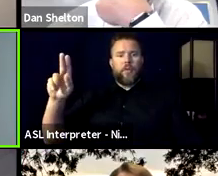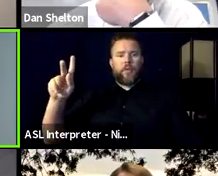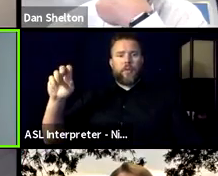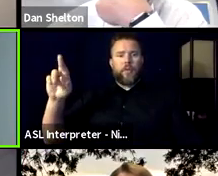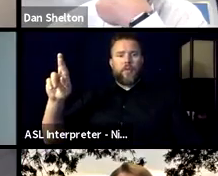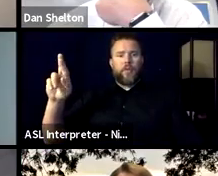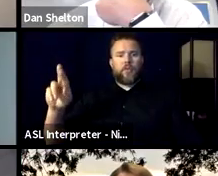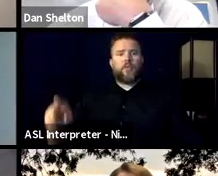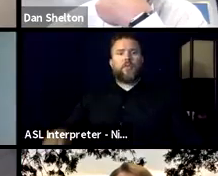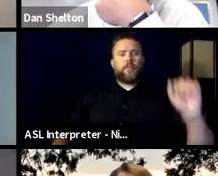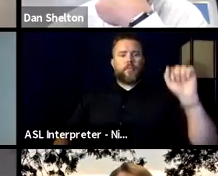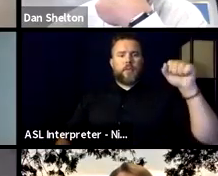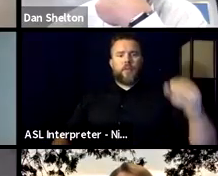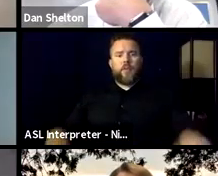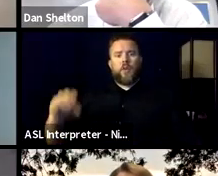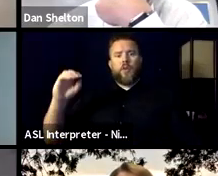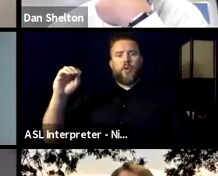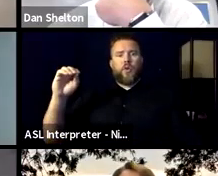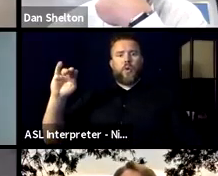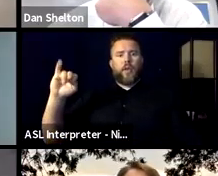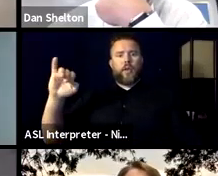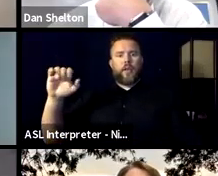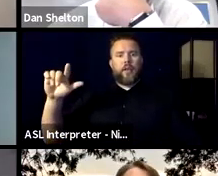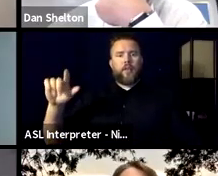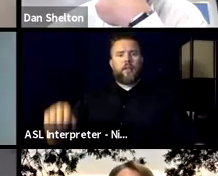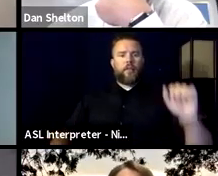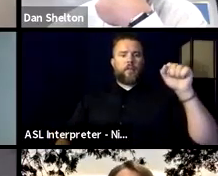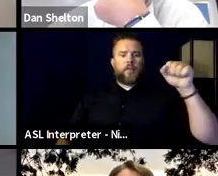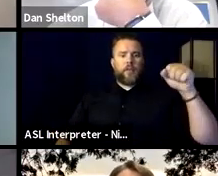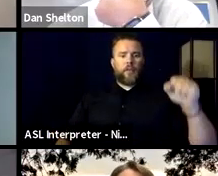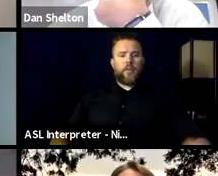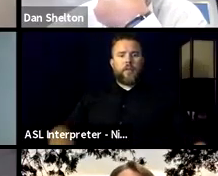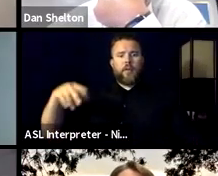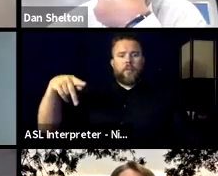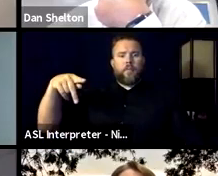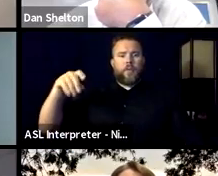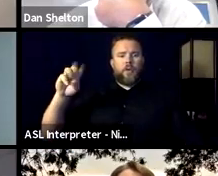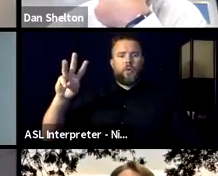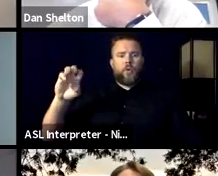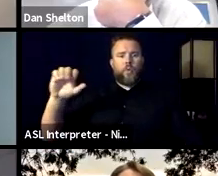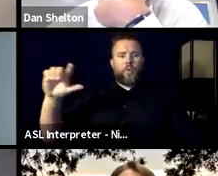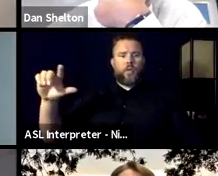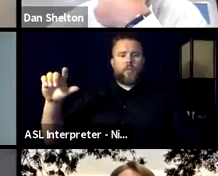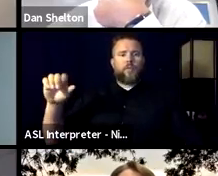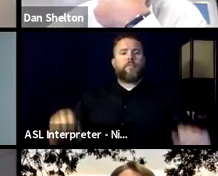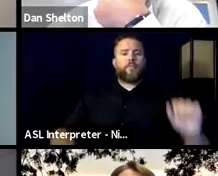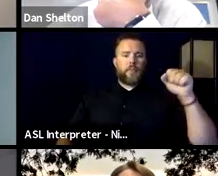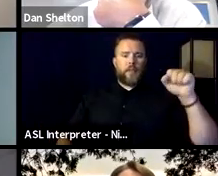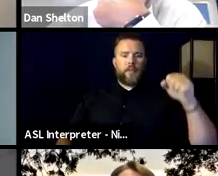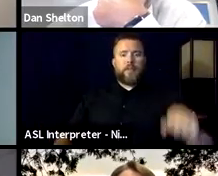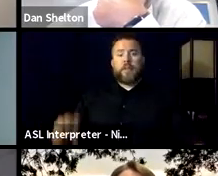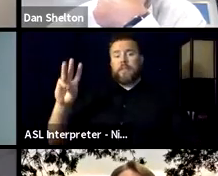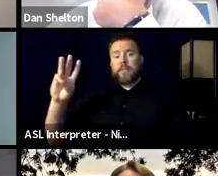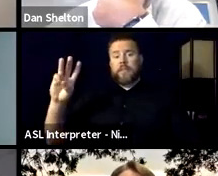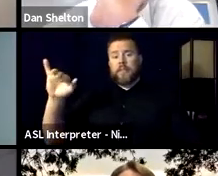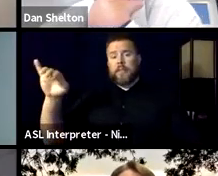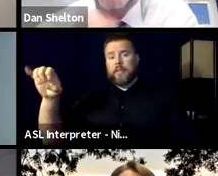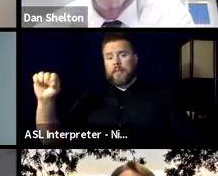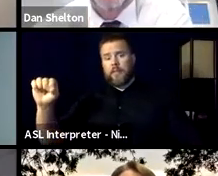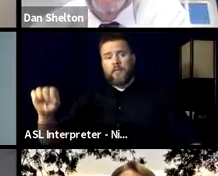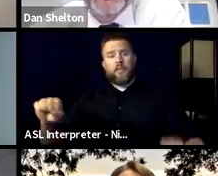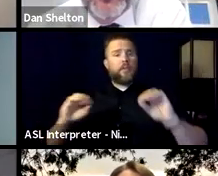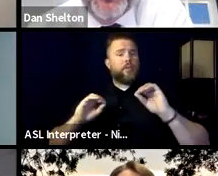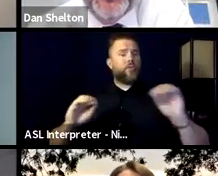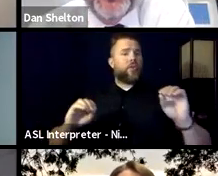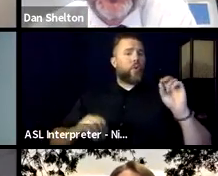O'Neill. Claire O'Neill, yes. Keely Powell also votes yes. The motion carries. 6 yes, 0 no, 0 abstentions, and 1